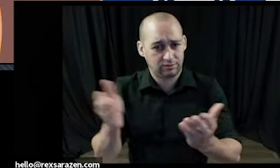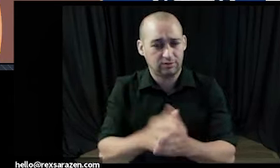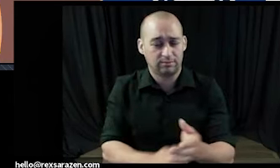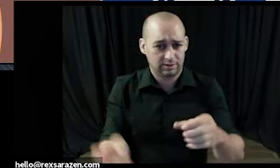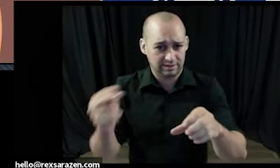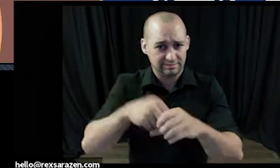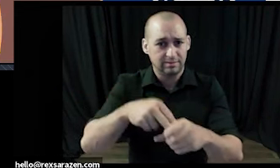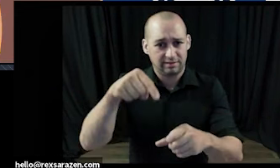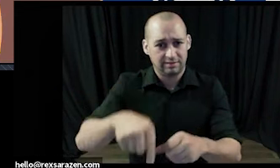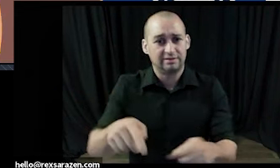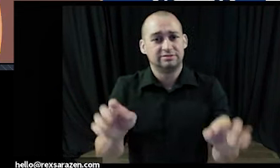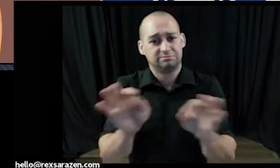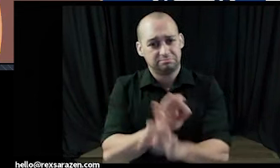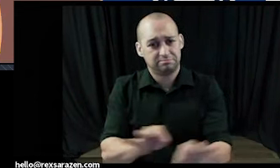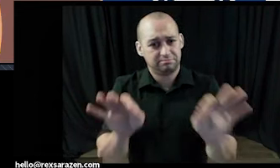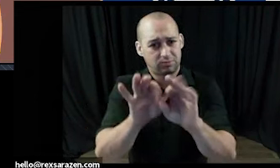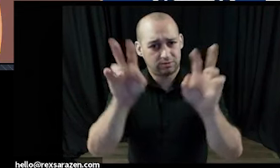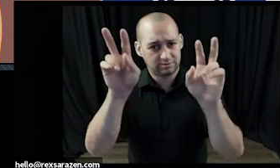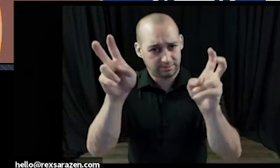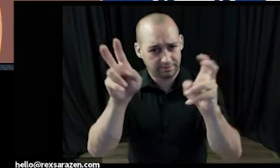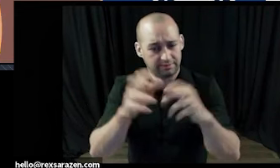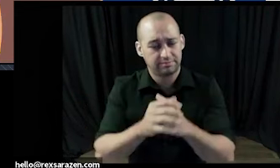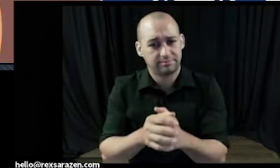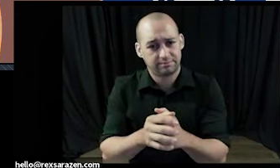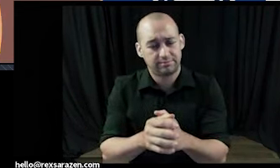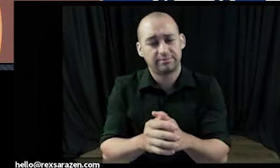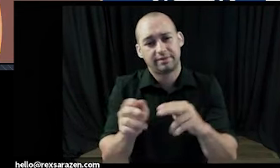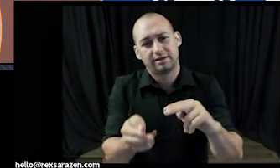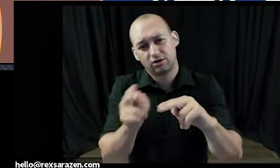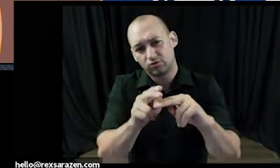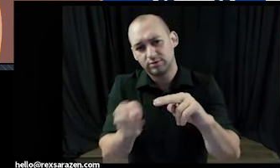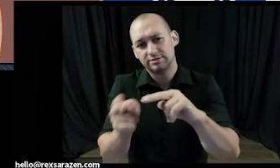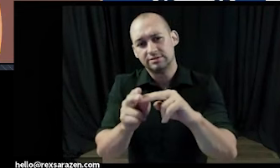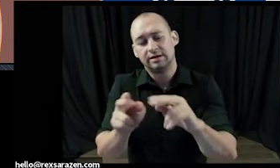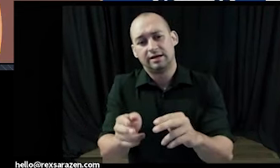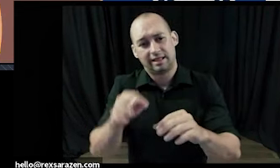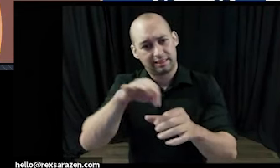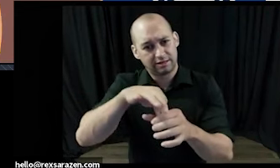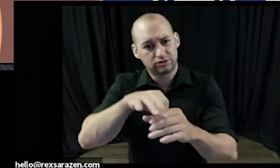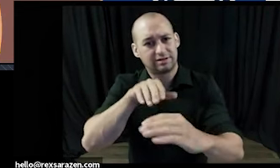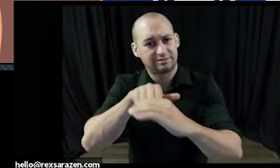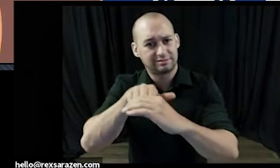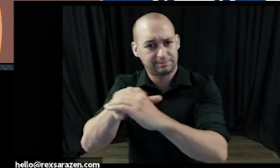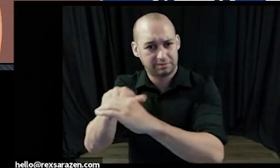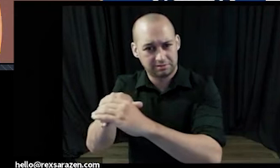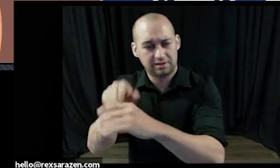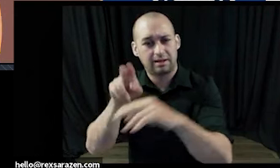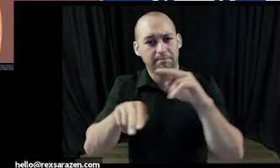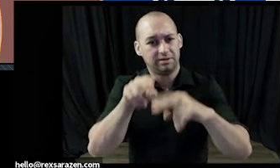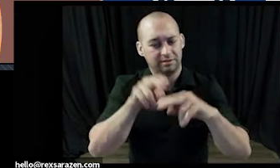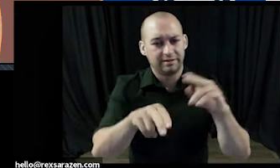on this very important topic: increasing election accessibility and building civic